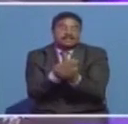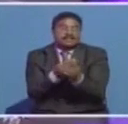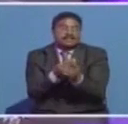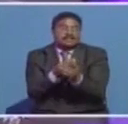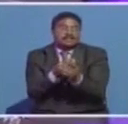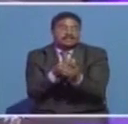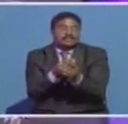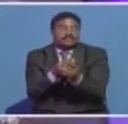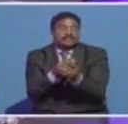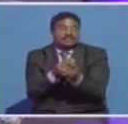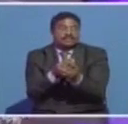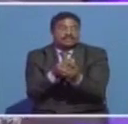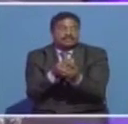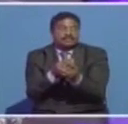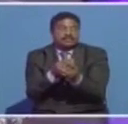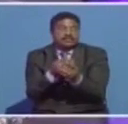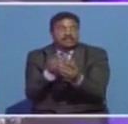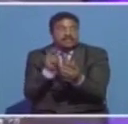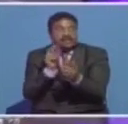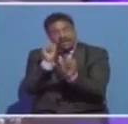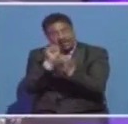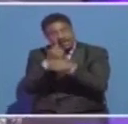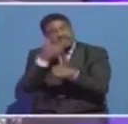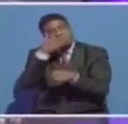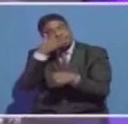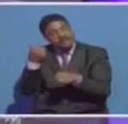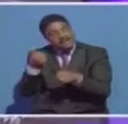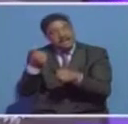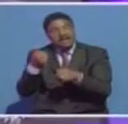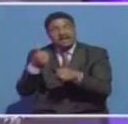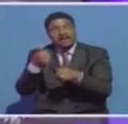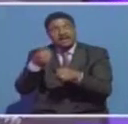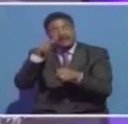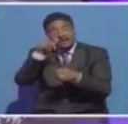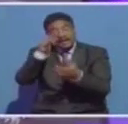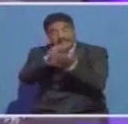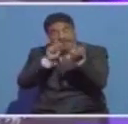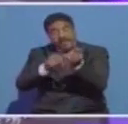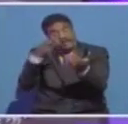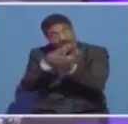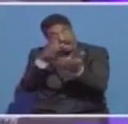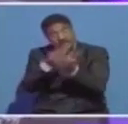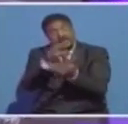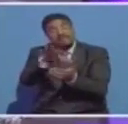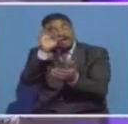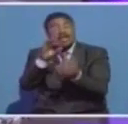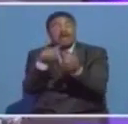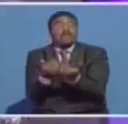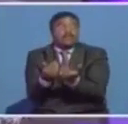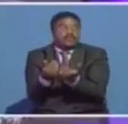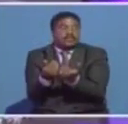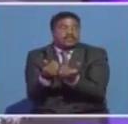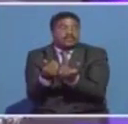of making it better by establishing the disaster trust fund, so that we are not running to Treasury. We are